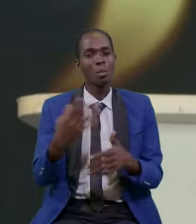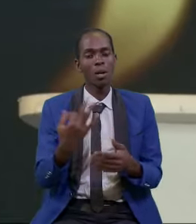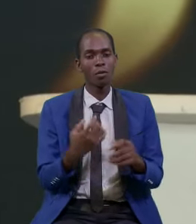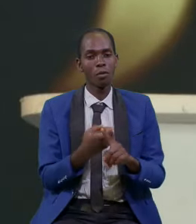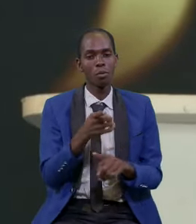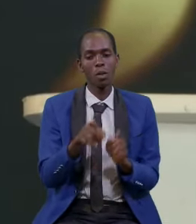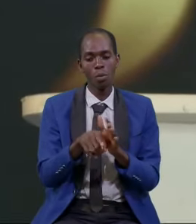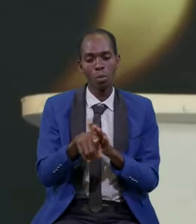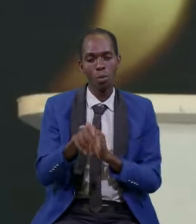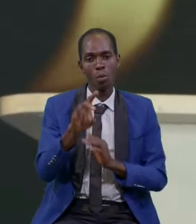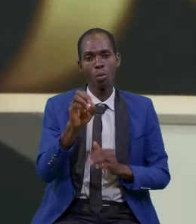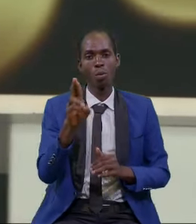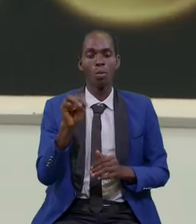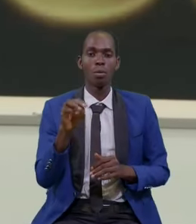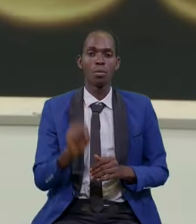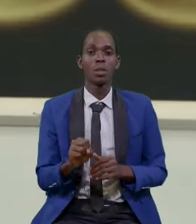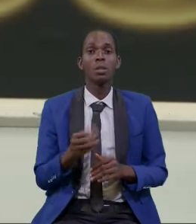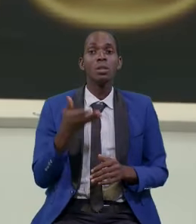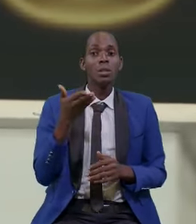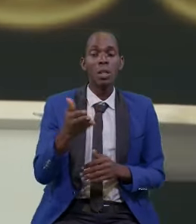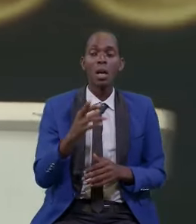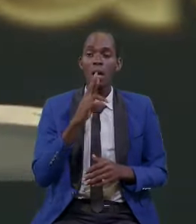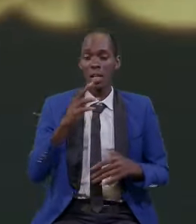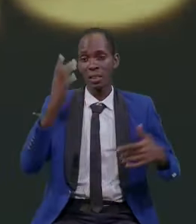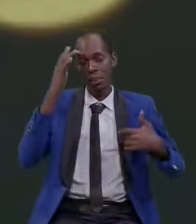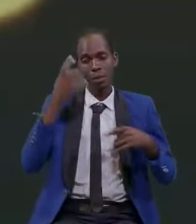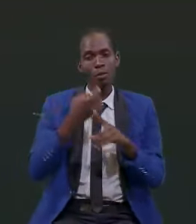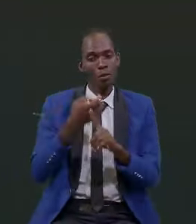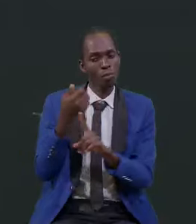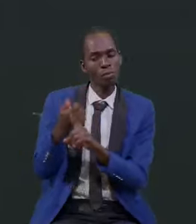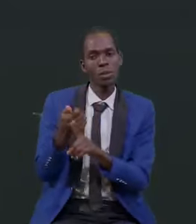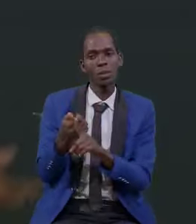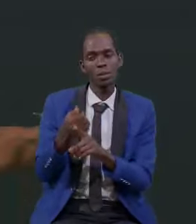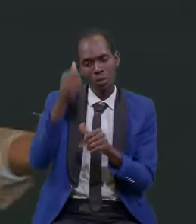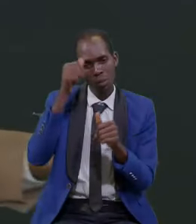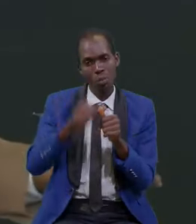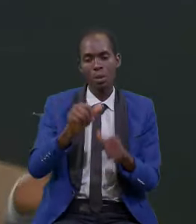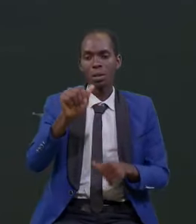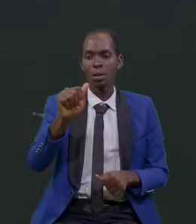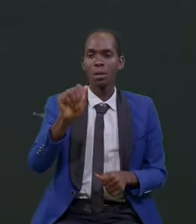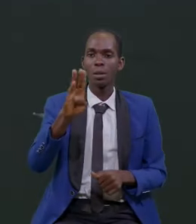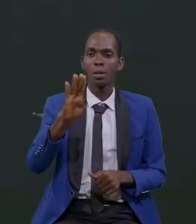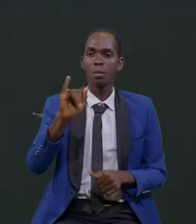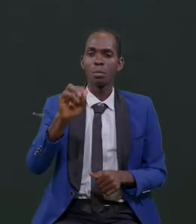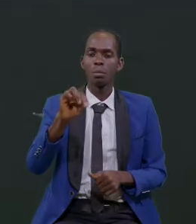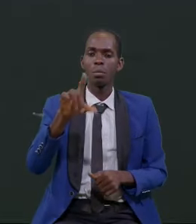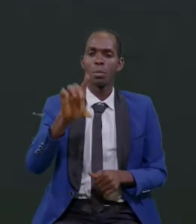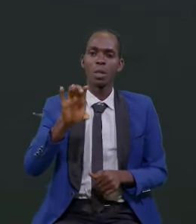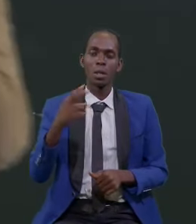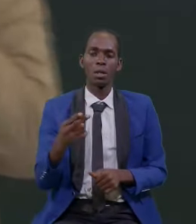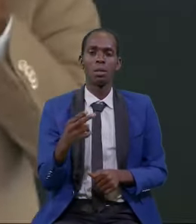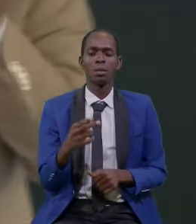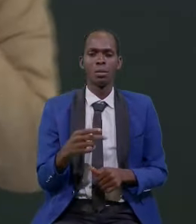from self. Abimelech, you are a dead man. Me, what have I done?